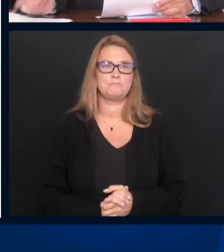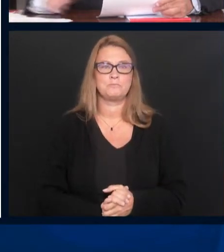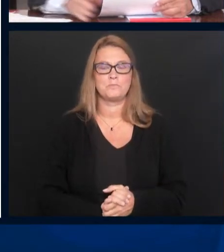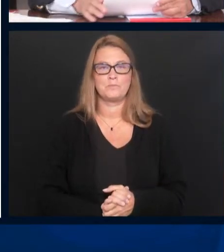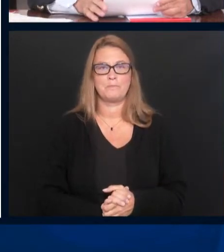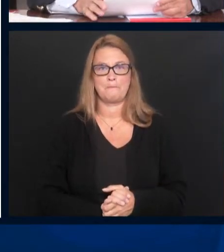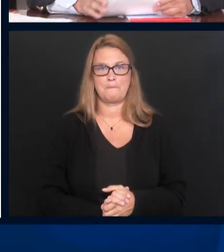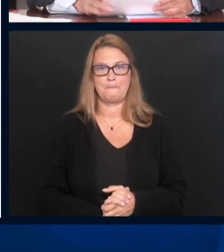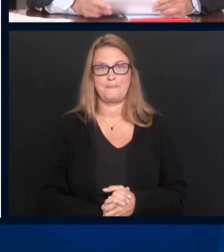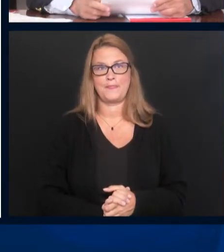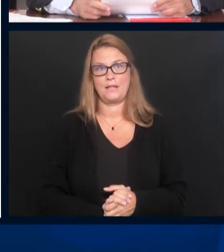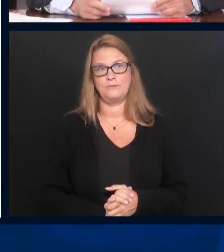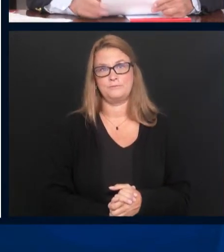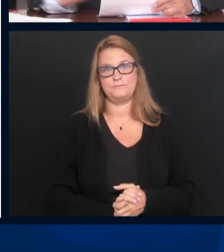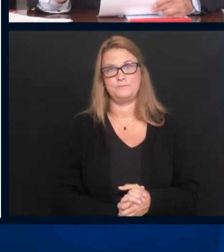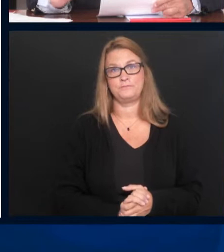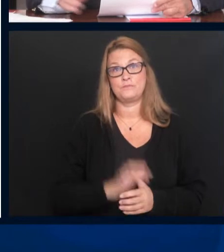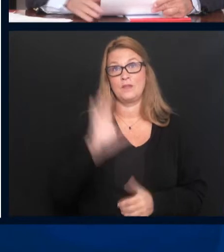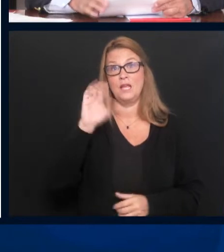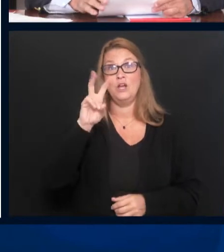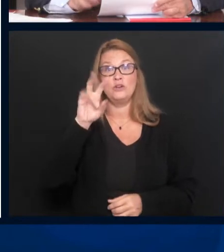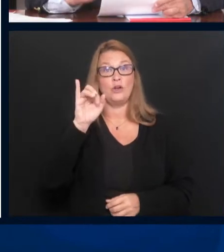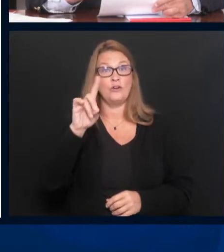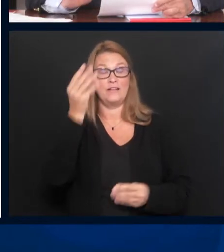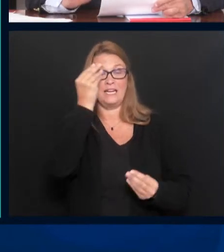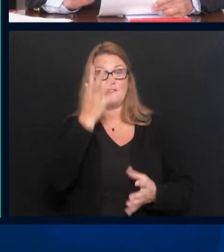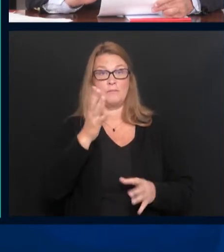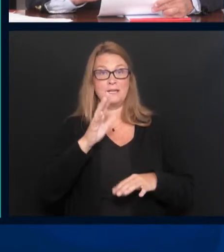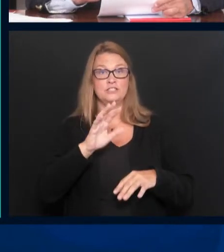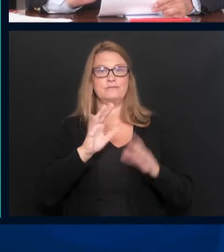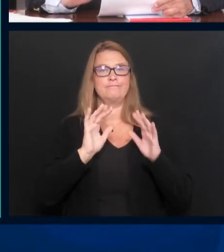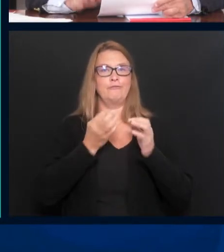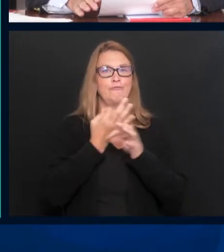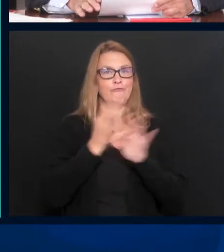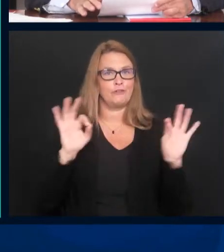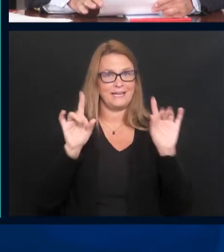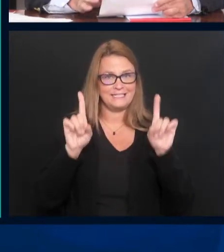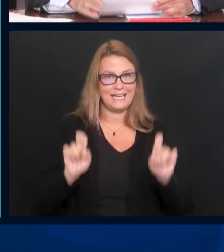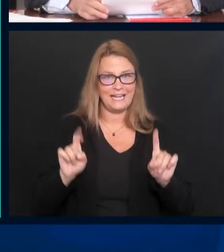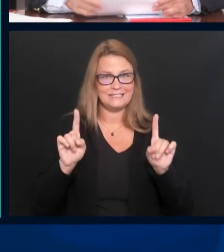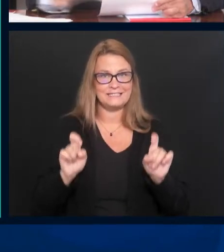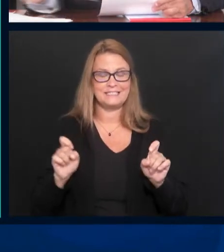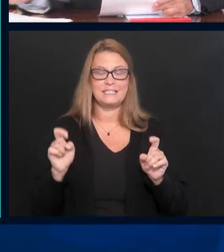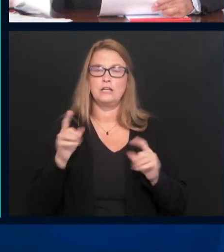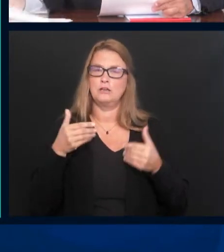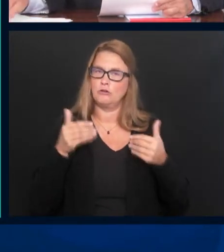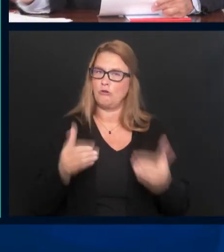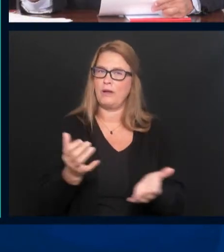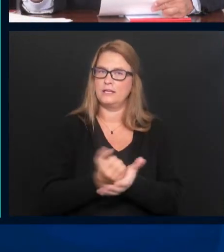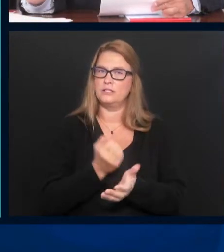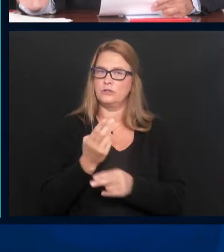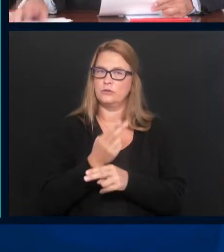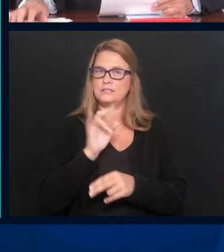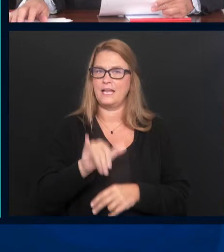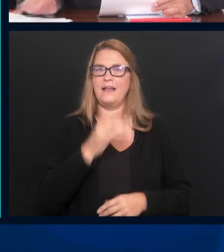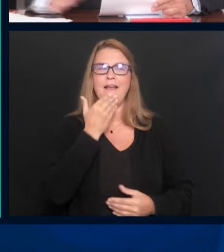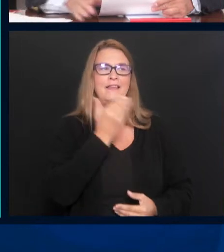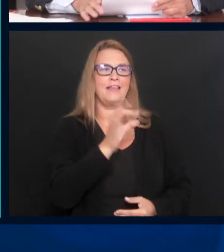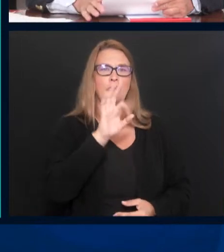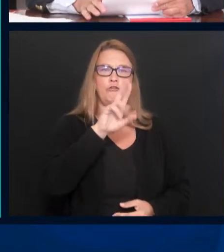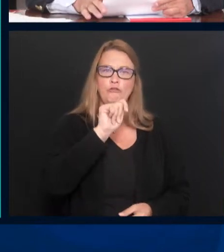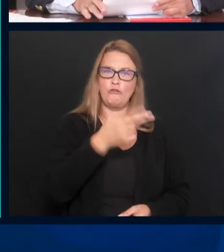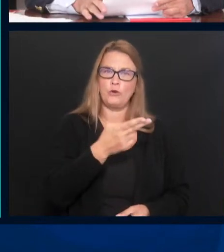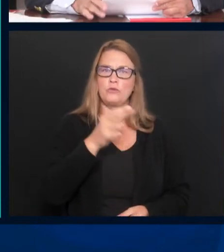on the COVID hotline is up there. The free testing, about that. Take advantage. We thank Frutz. We thank